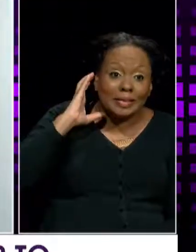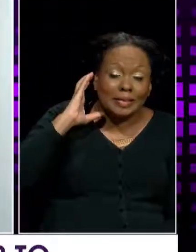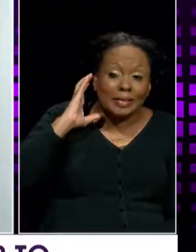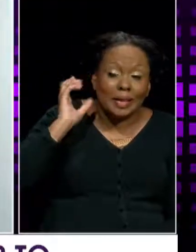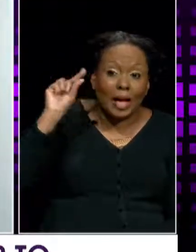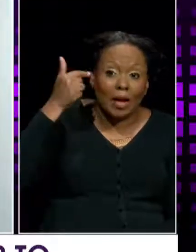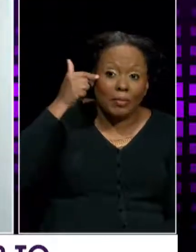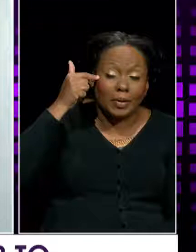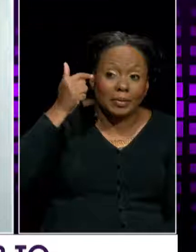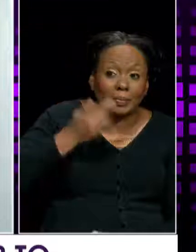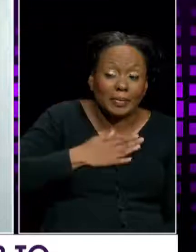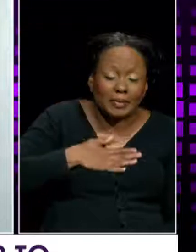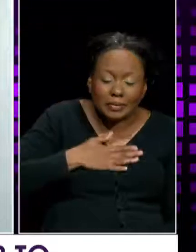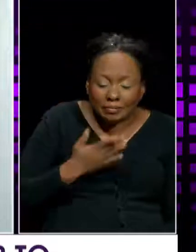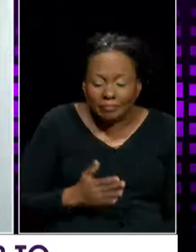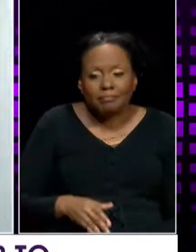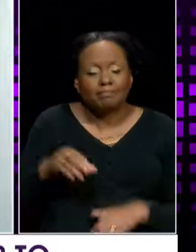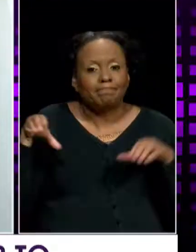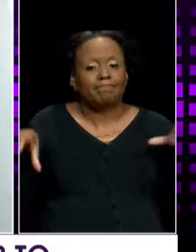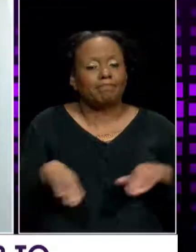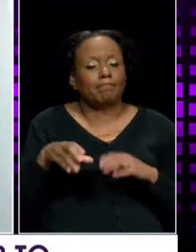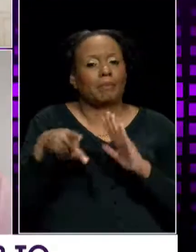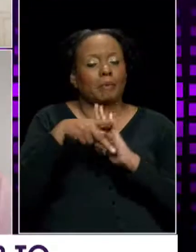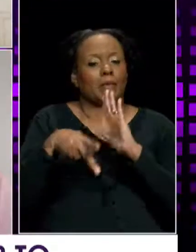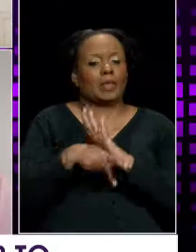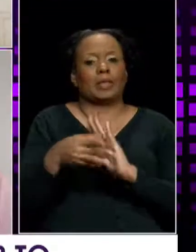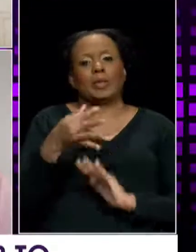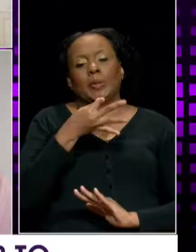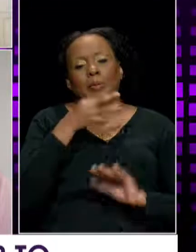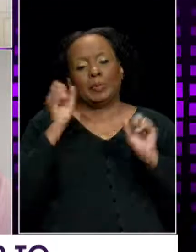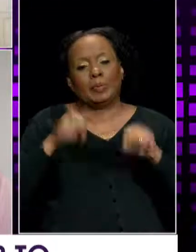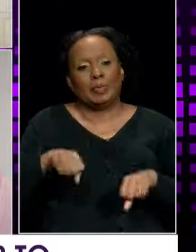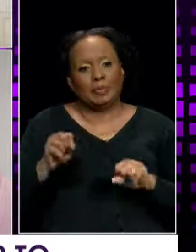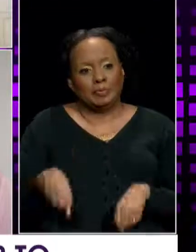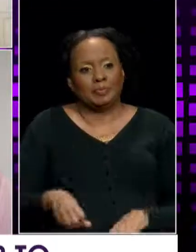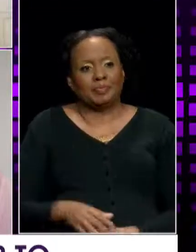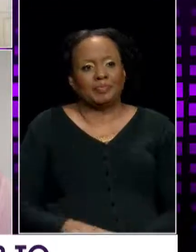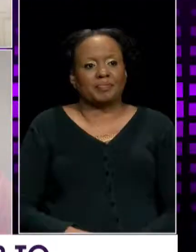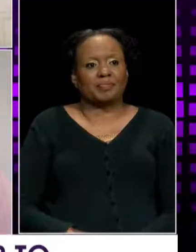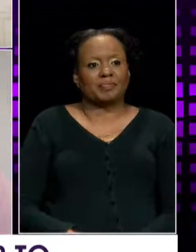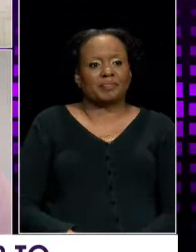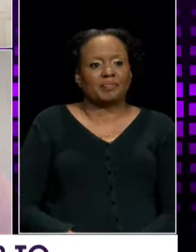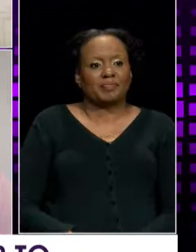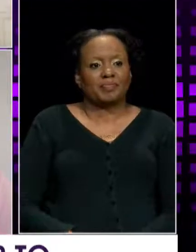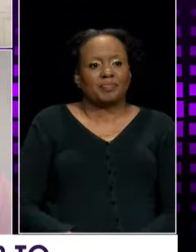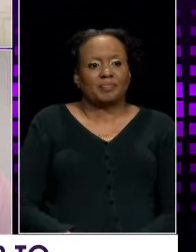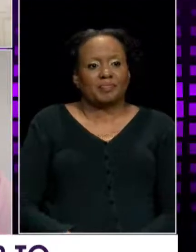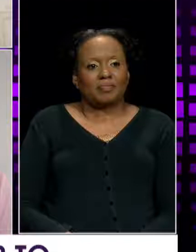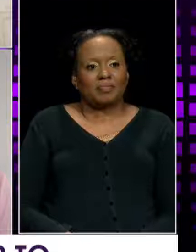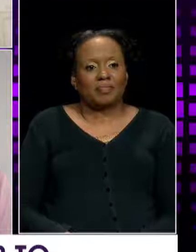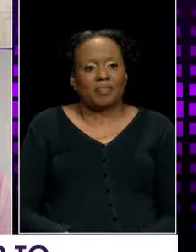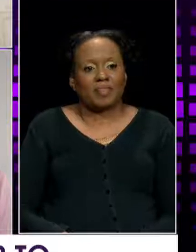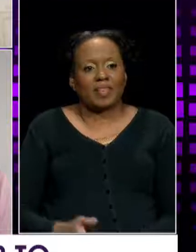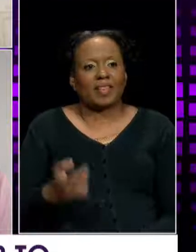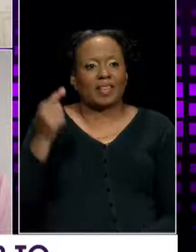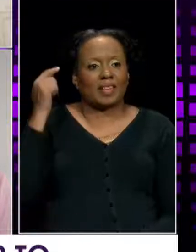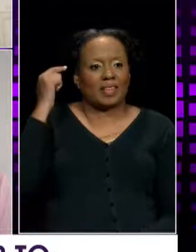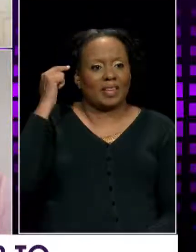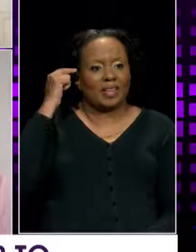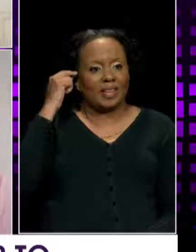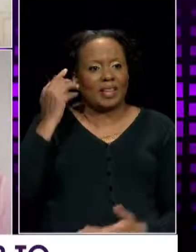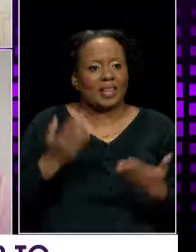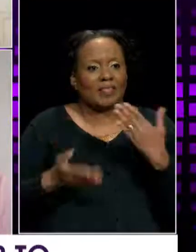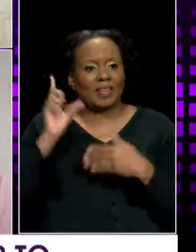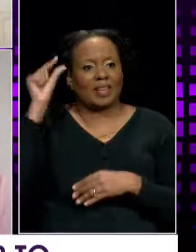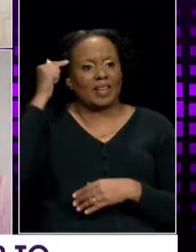this policy as soon as possible. And I do think we have some member of the government listening to us today.